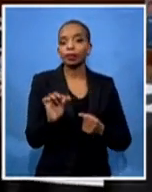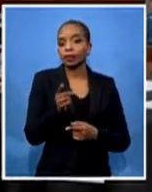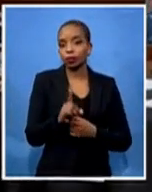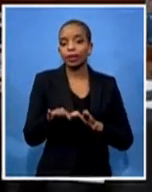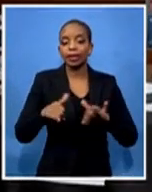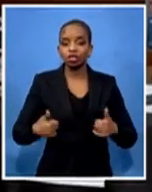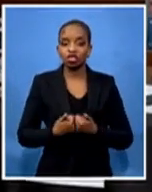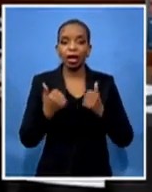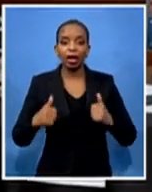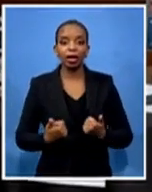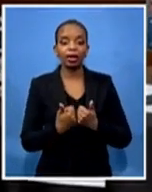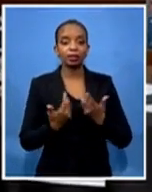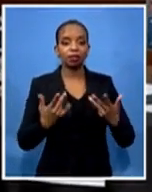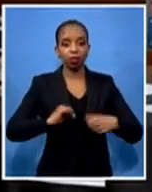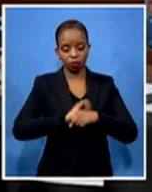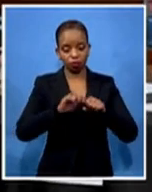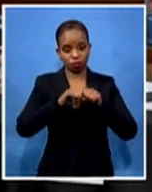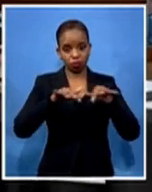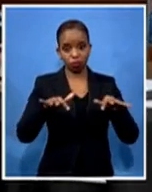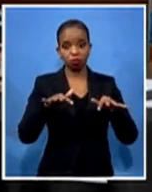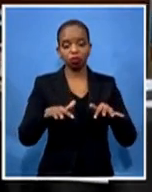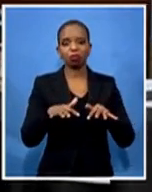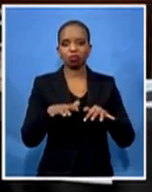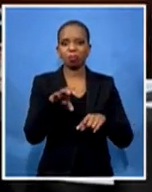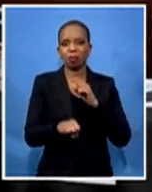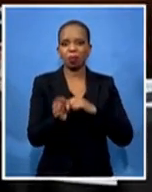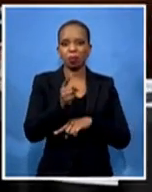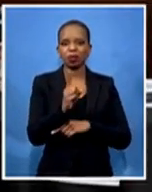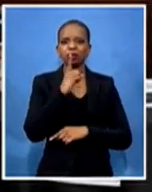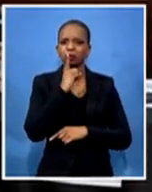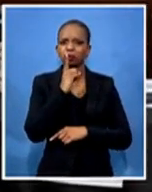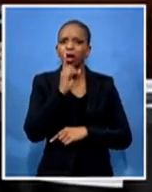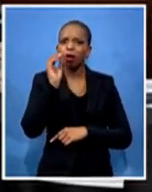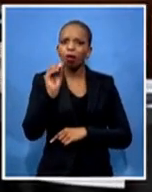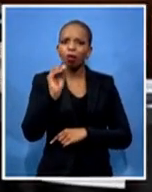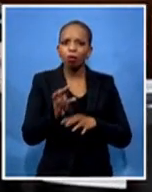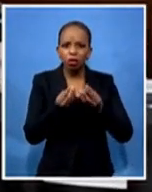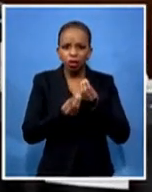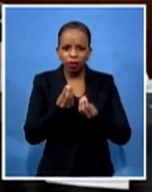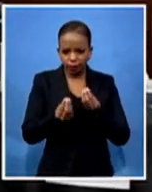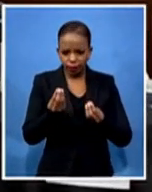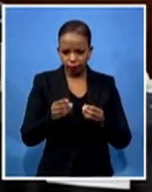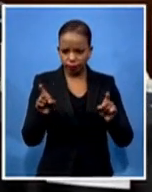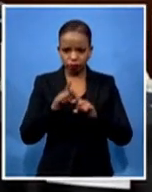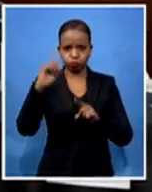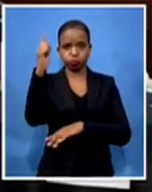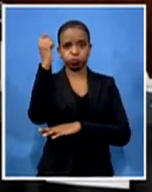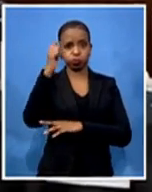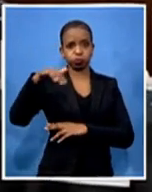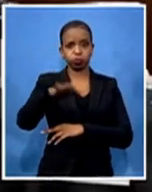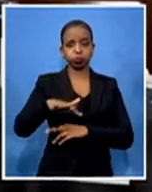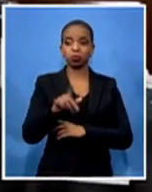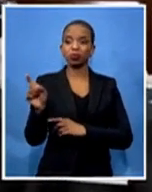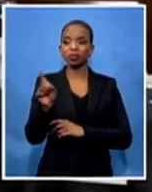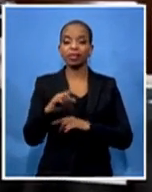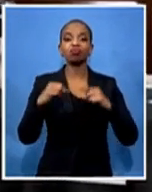rural areas, under-serviced areas that don't have connectivity, are struggling to even submit their assignments. Now we felt